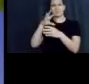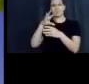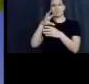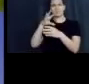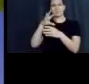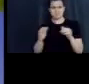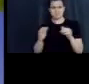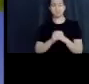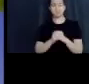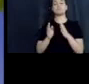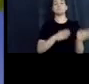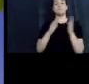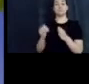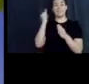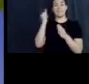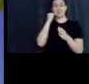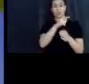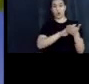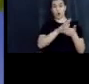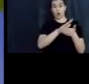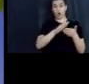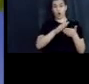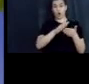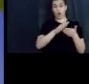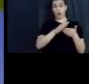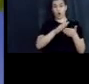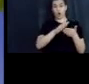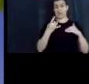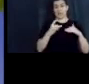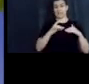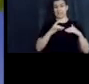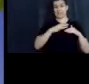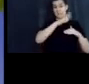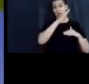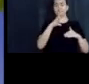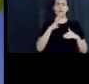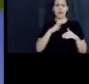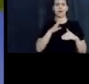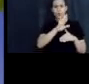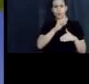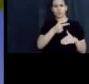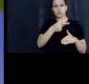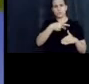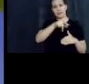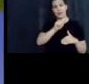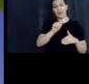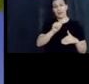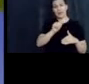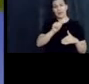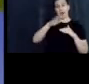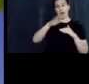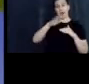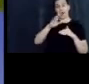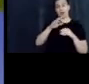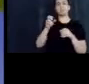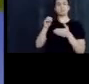about earlier, and then more than a 2.0 GPA or higher, you can also use that for your acceptance. And then you can also submit an unofficial high school